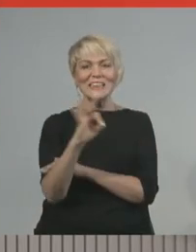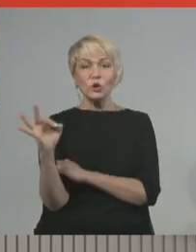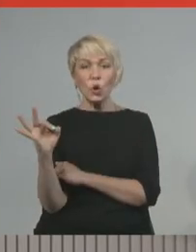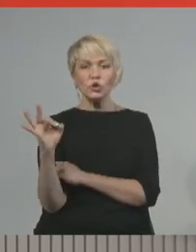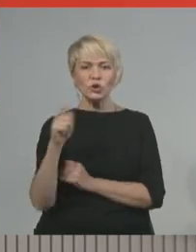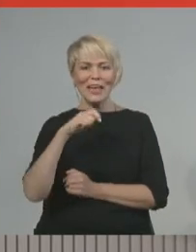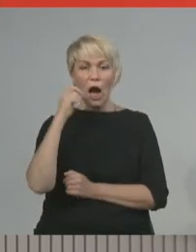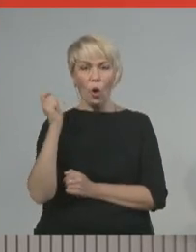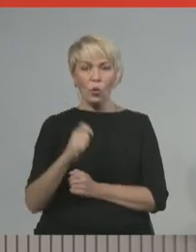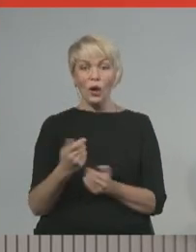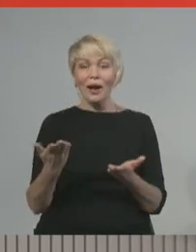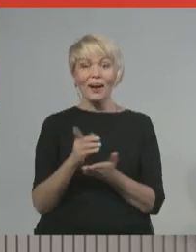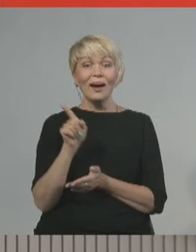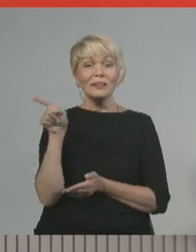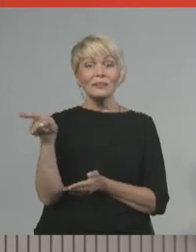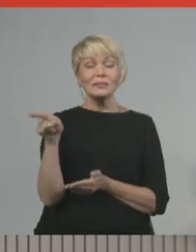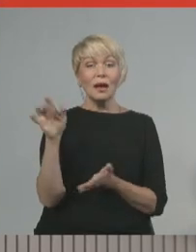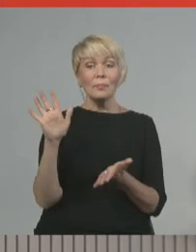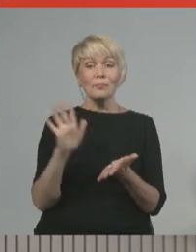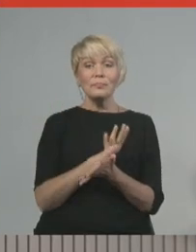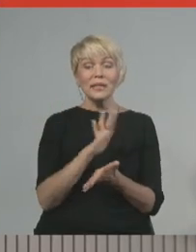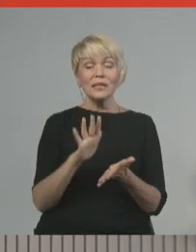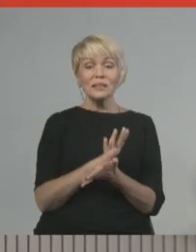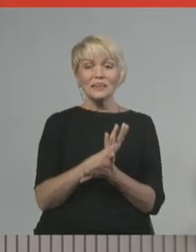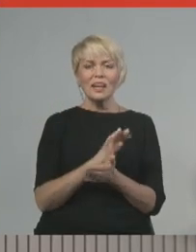are talking about eastern ukraine